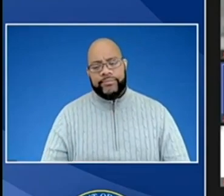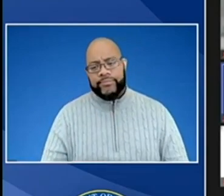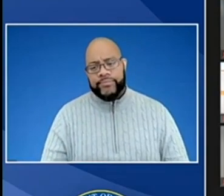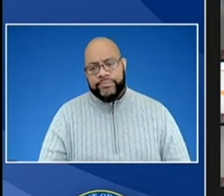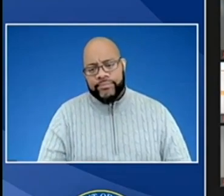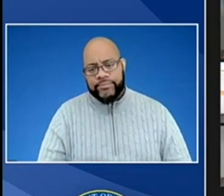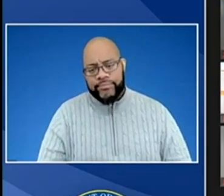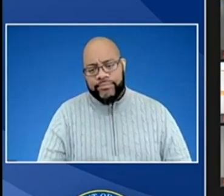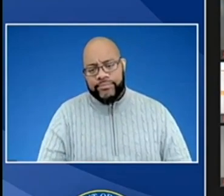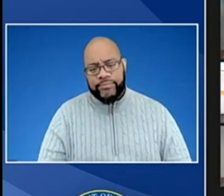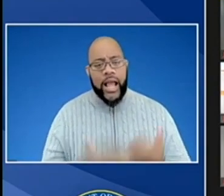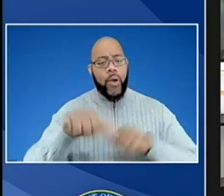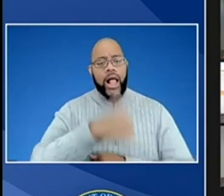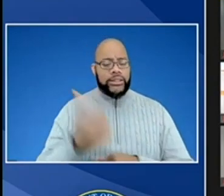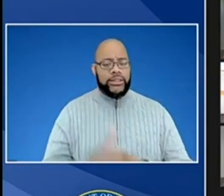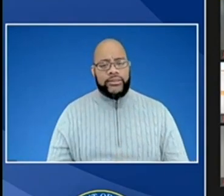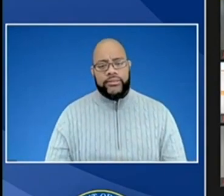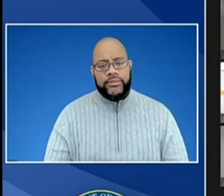Anyone else?